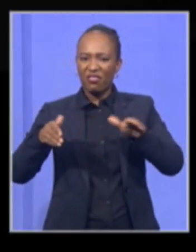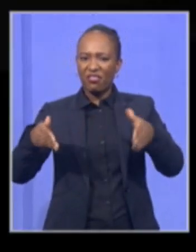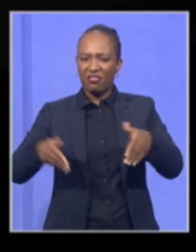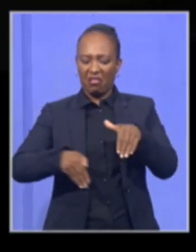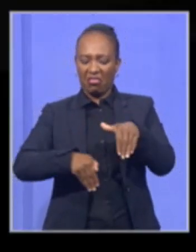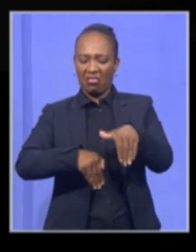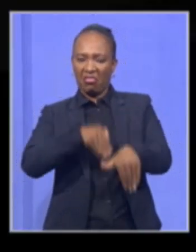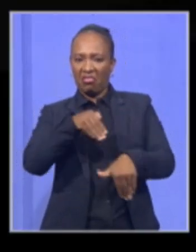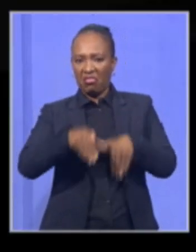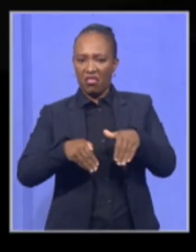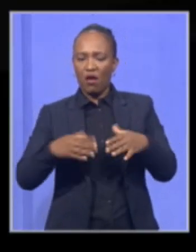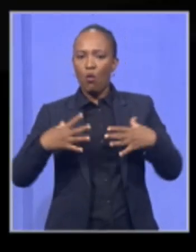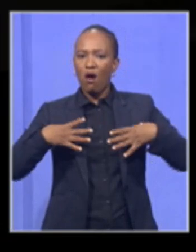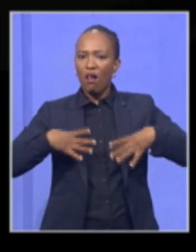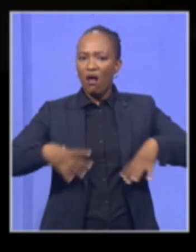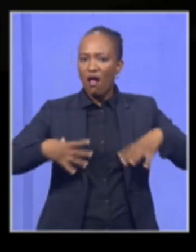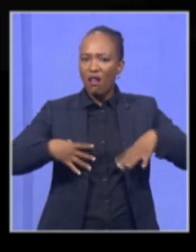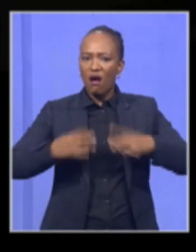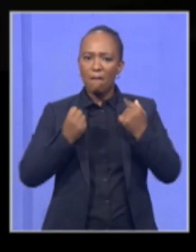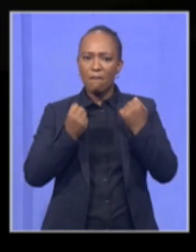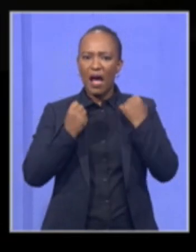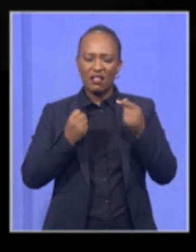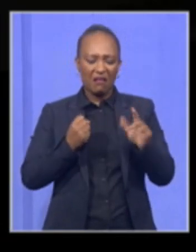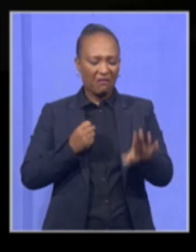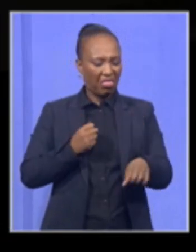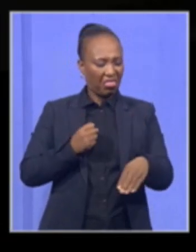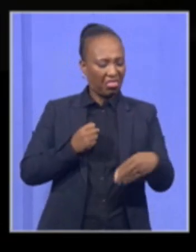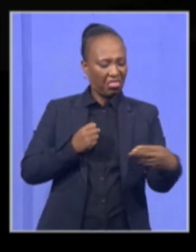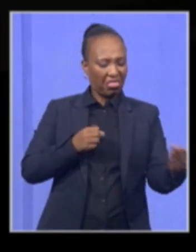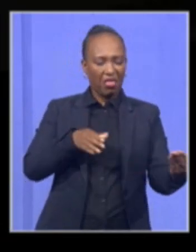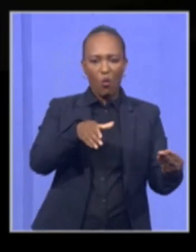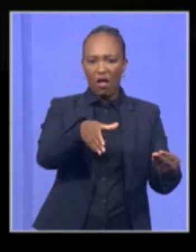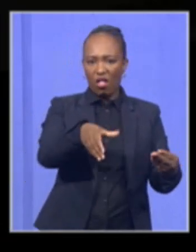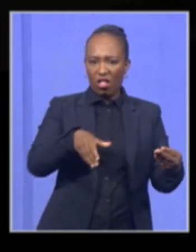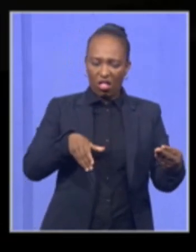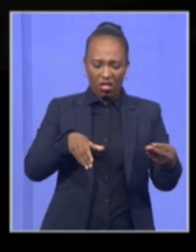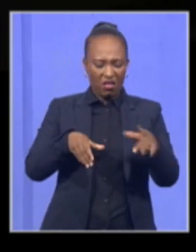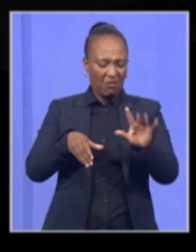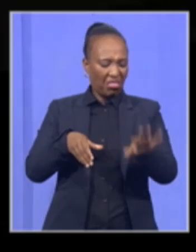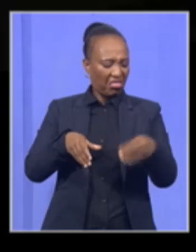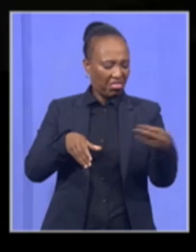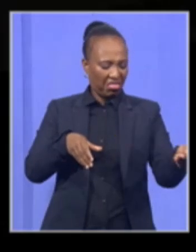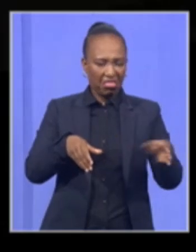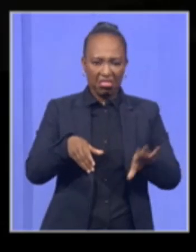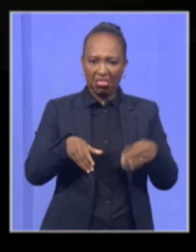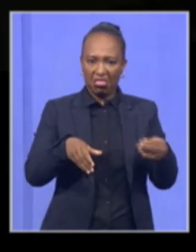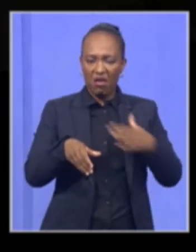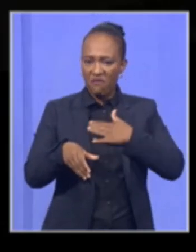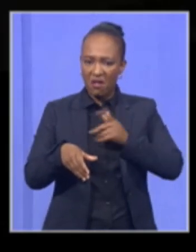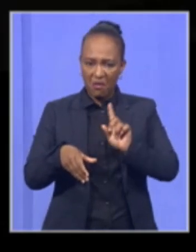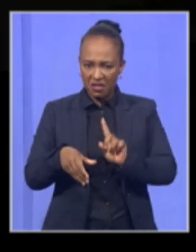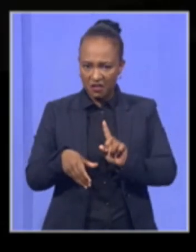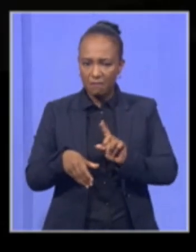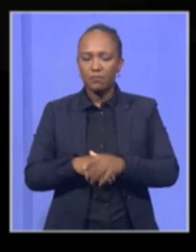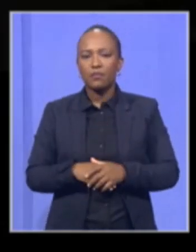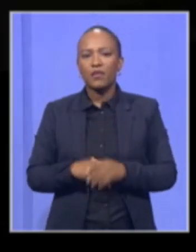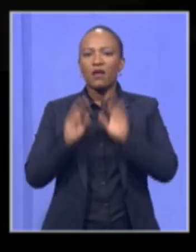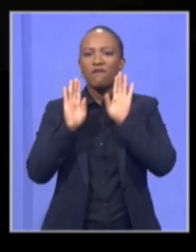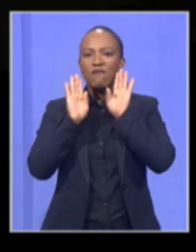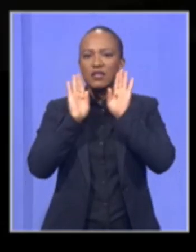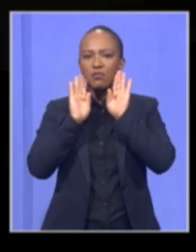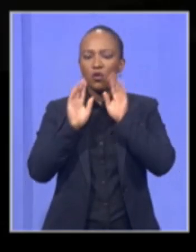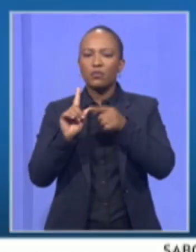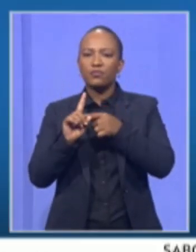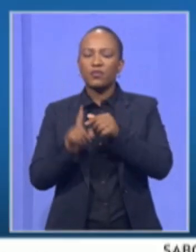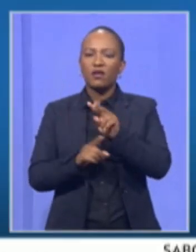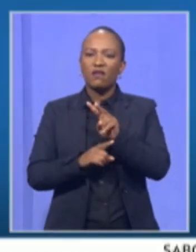le go hwetša ga dikobo tša bahu kgauswi le mabitla ao ka Schoemanstal ka Mpumalanga. O saetše bjalo letlakaleng la Facebook Vincent